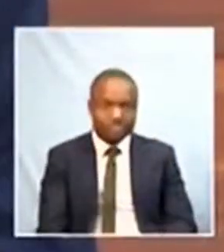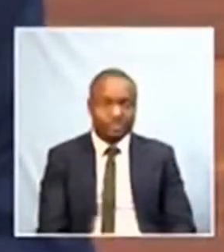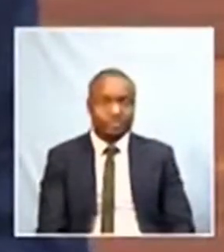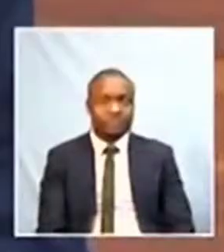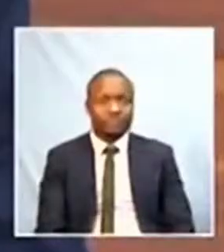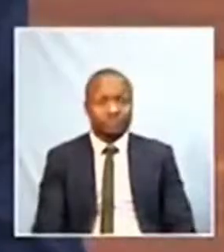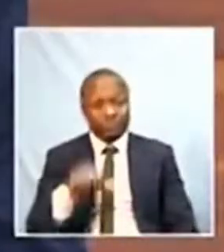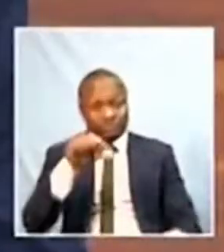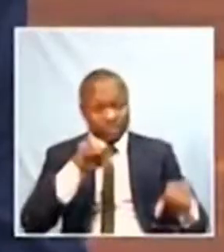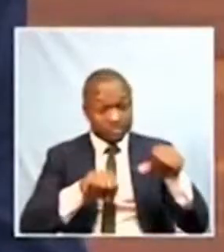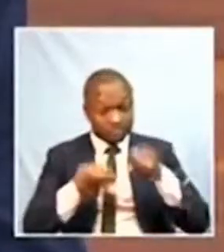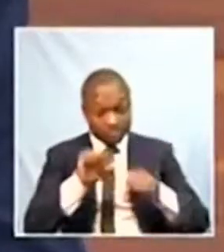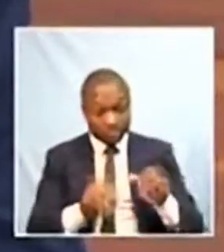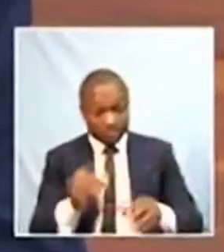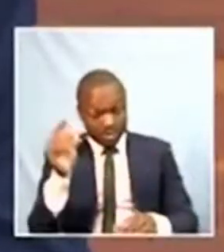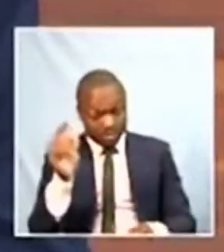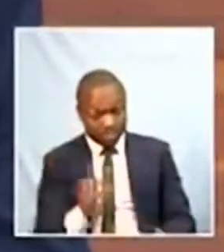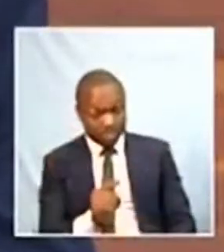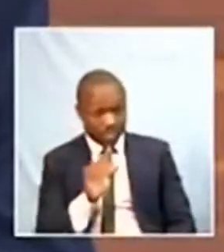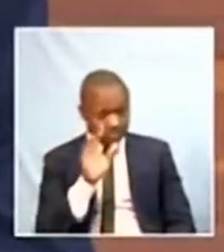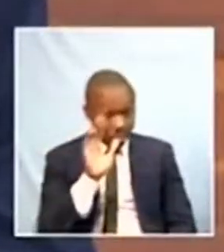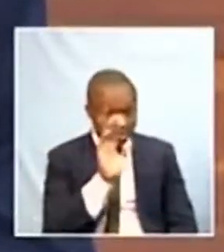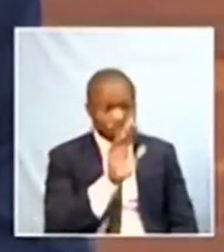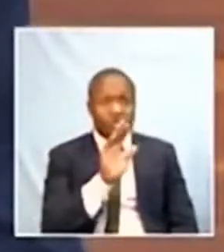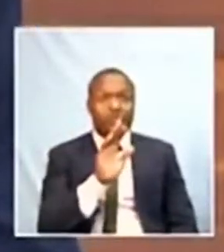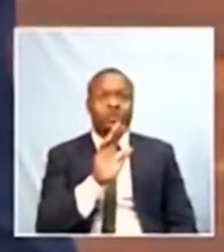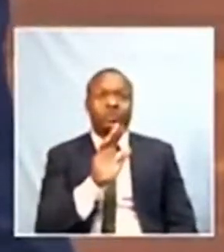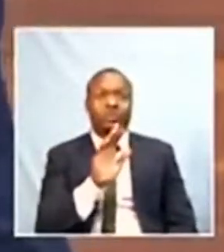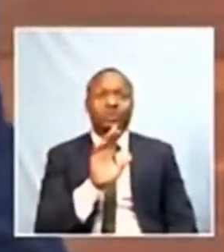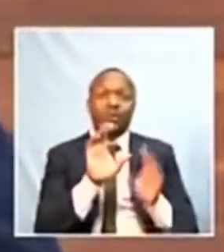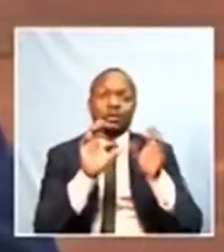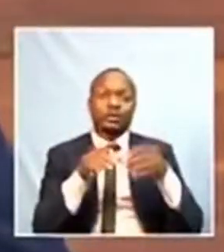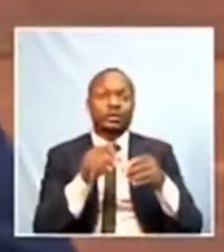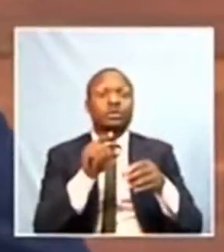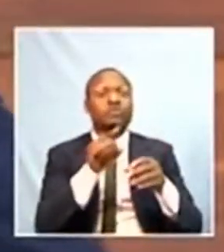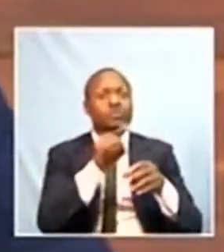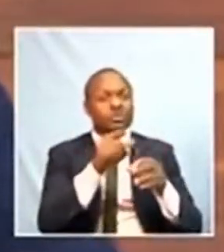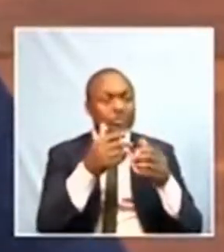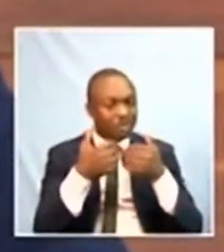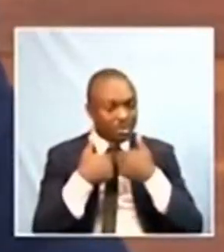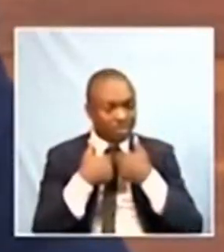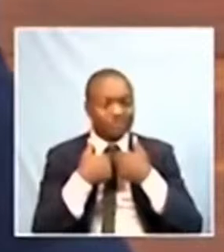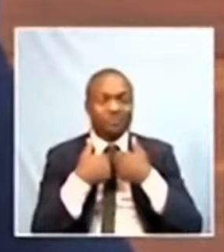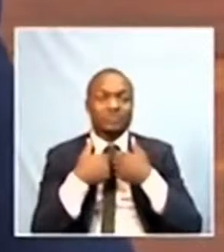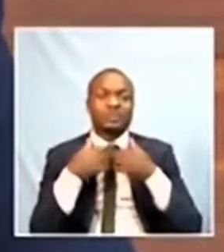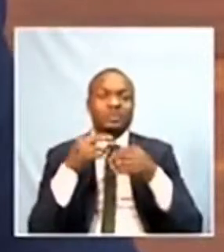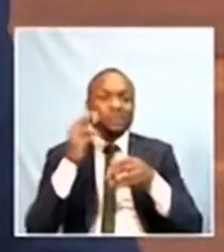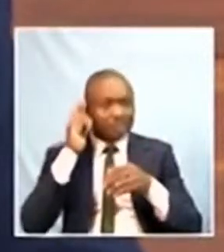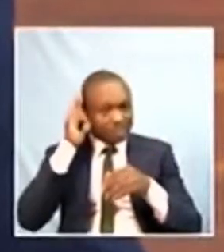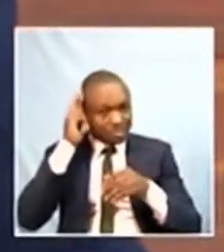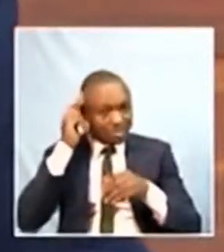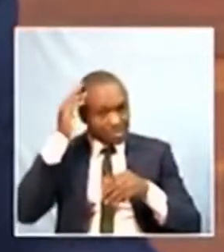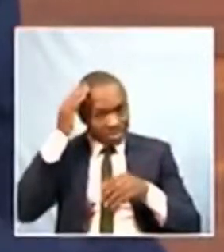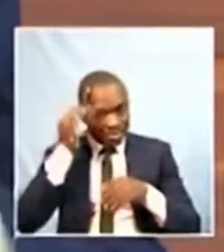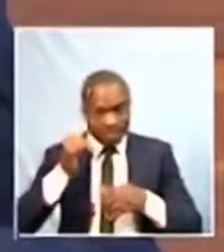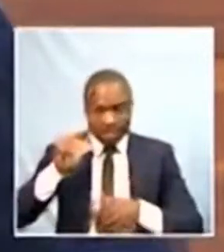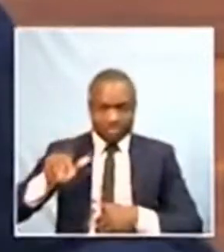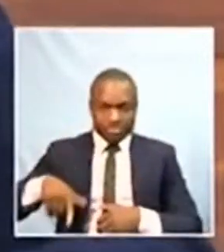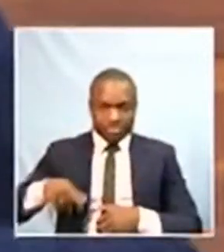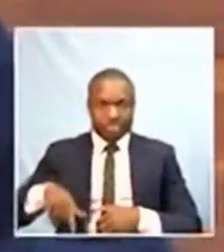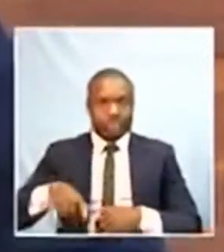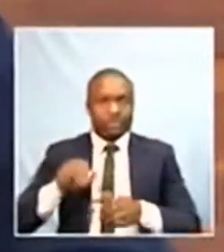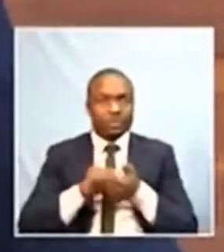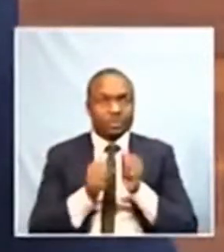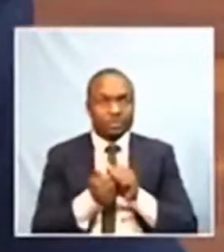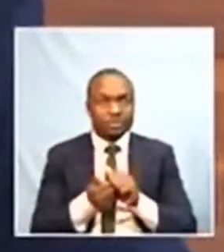the auditors came to you, to your institution, and you had all those reasons as to why you delayed, because the query